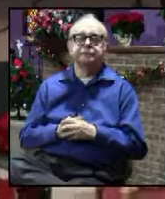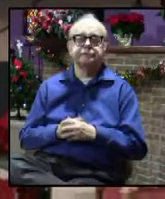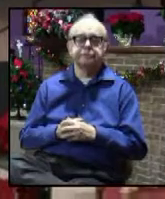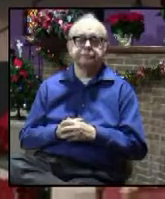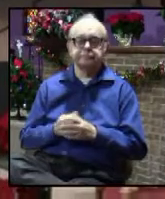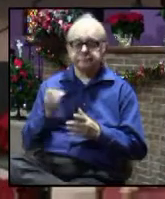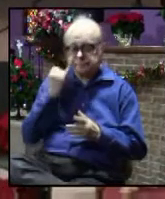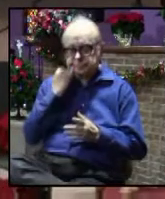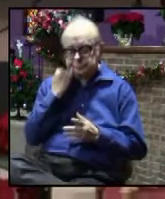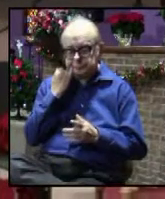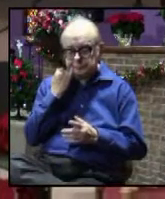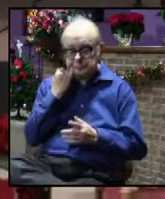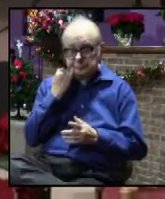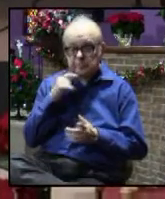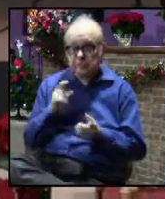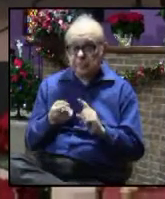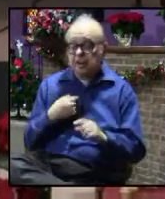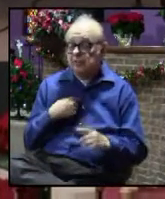And if you can change my mind,